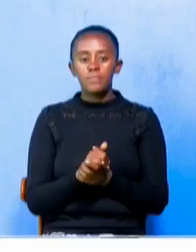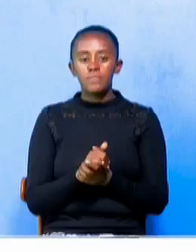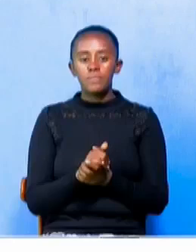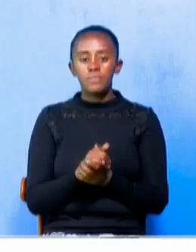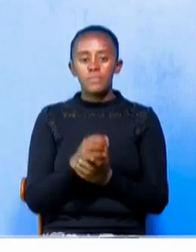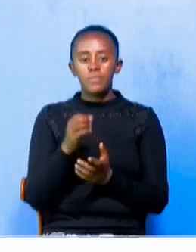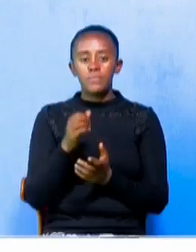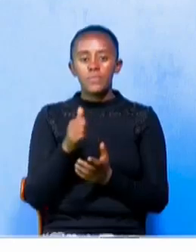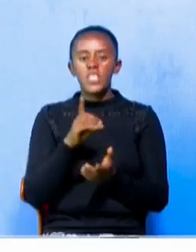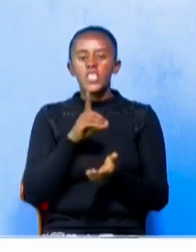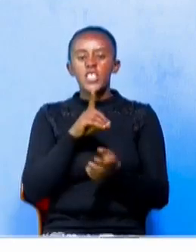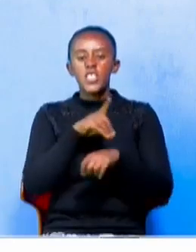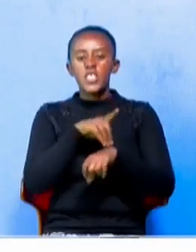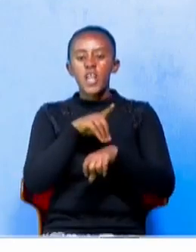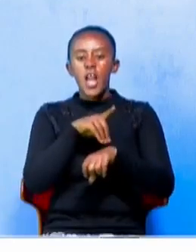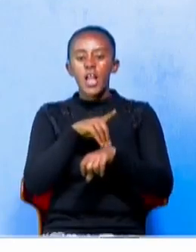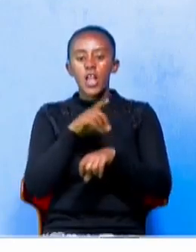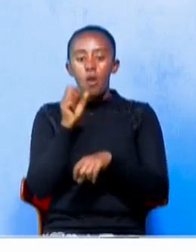director of what?